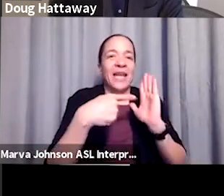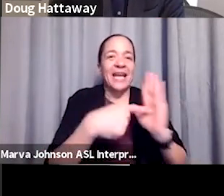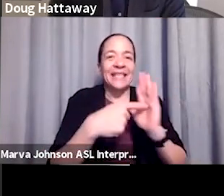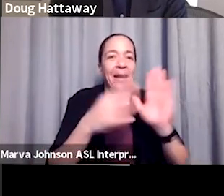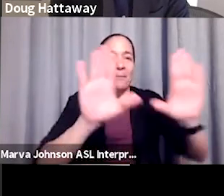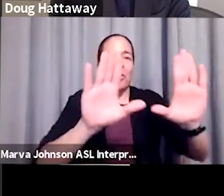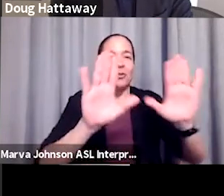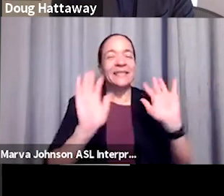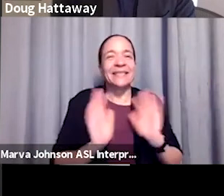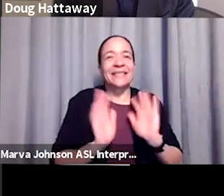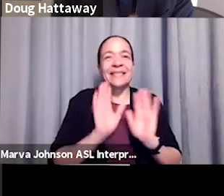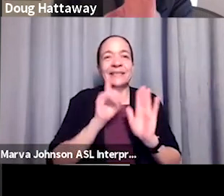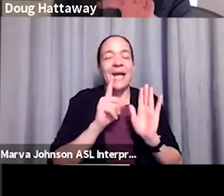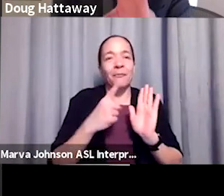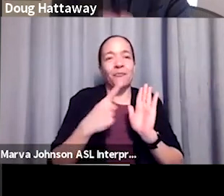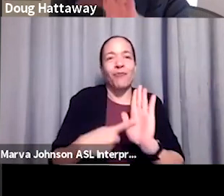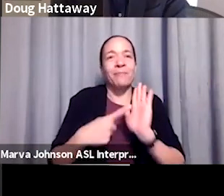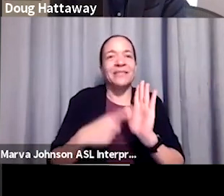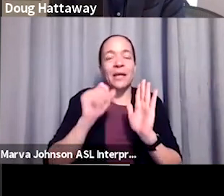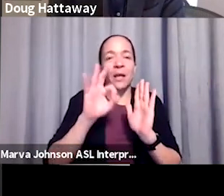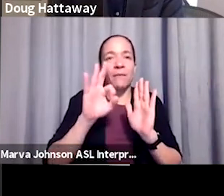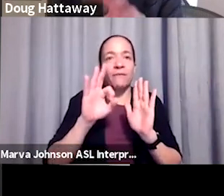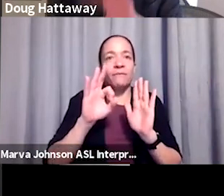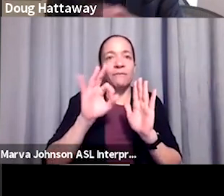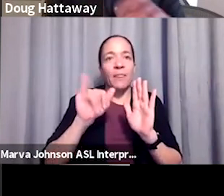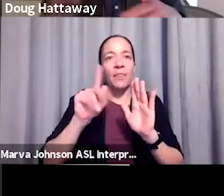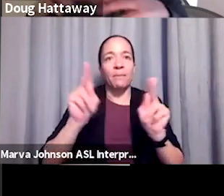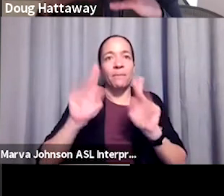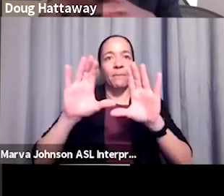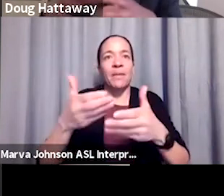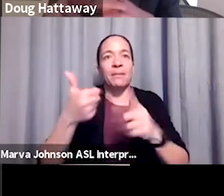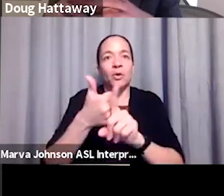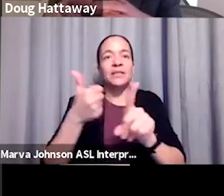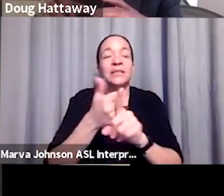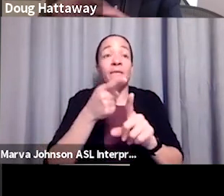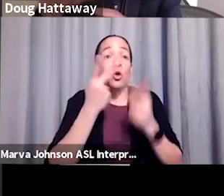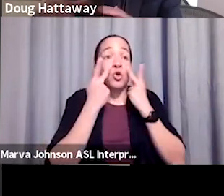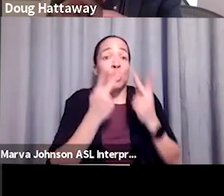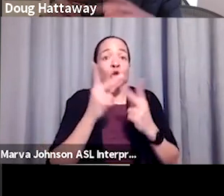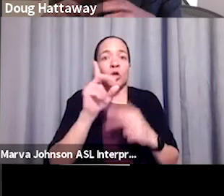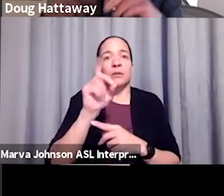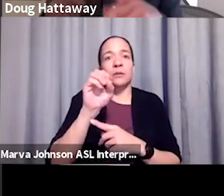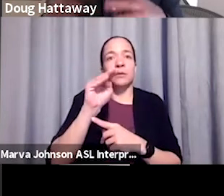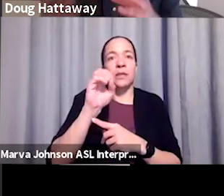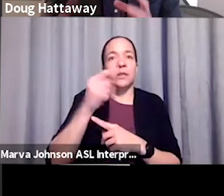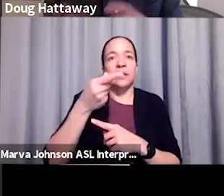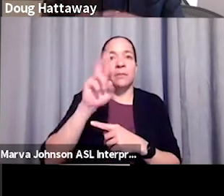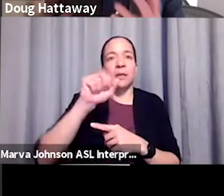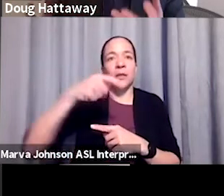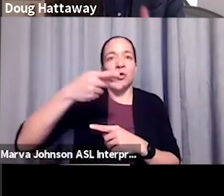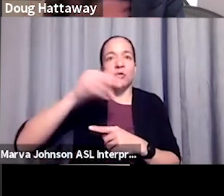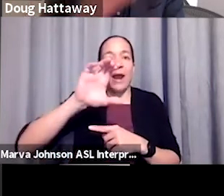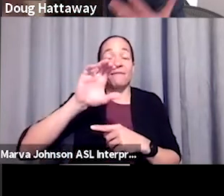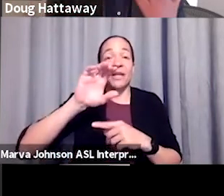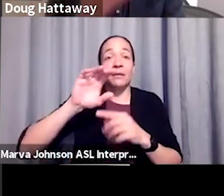here as representative of the segment itself, because as you look at the demographic information about that segment,